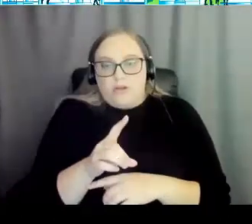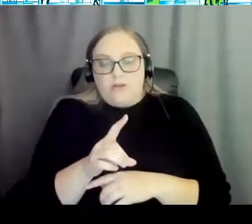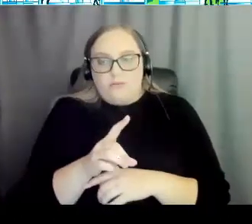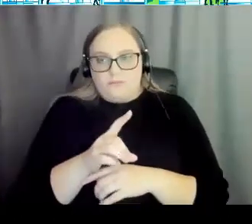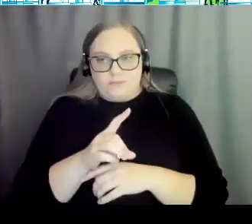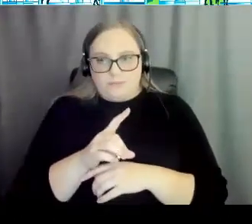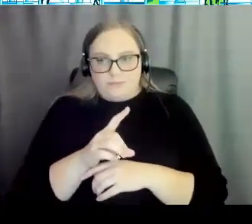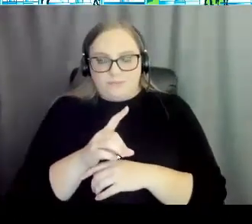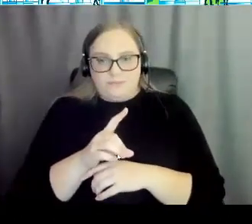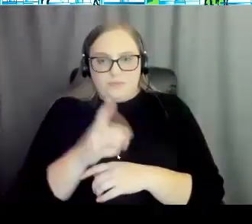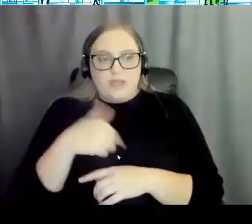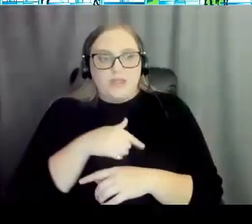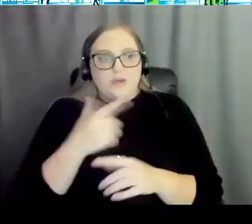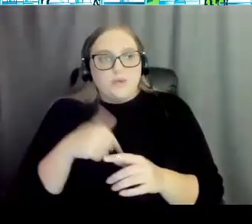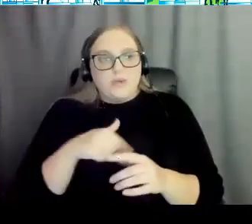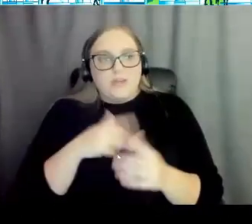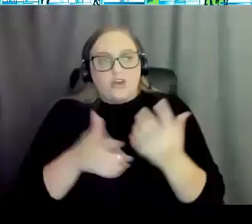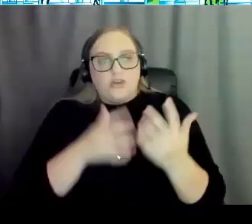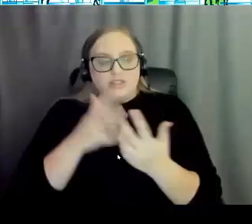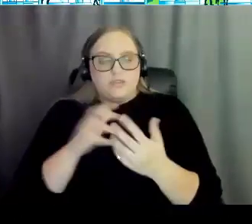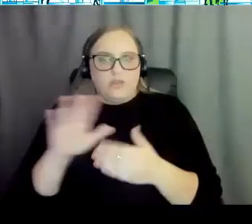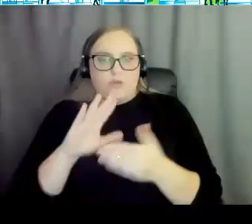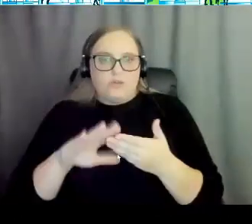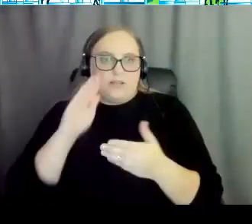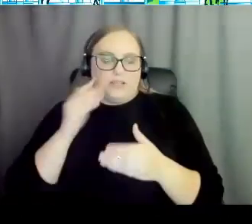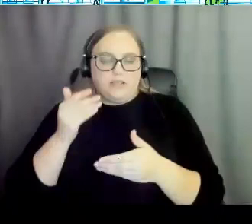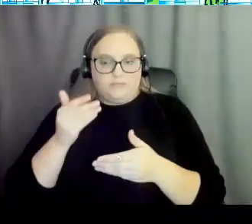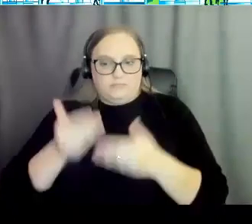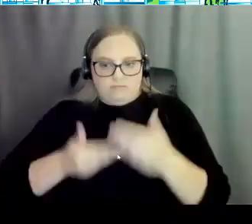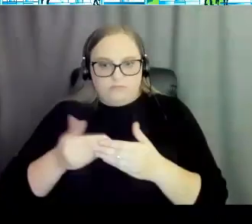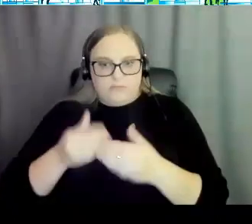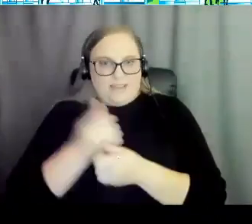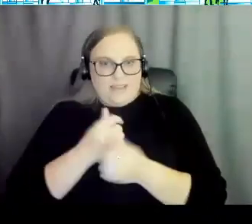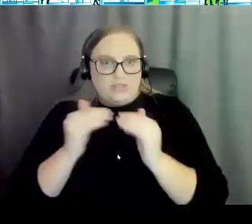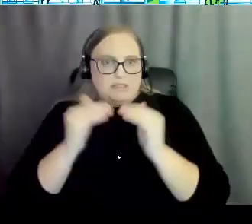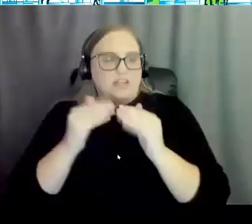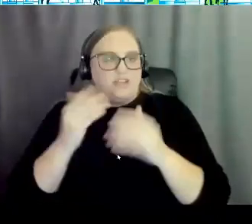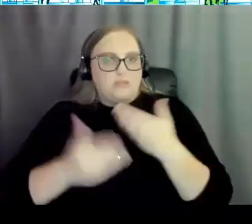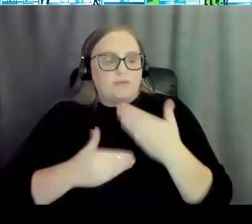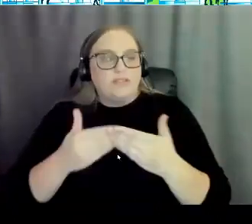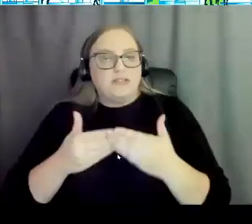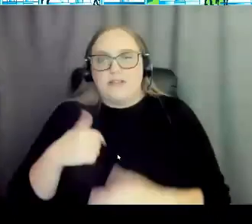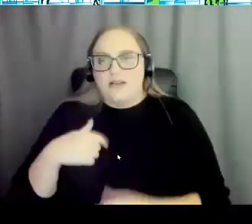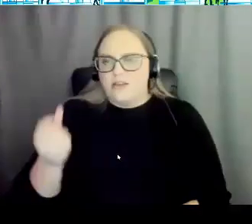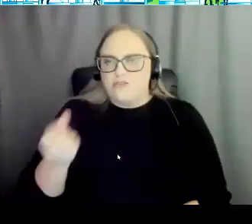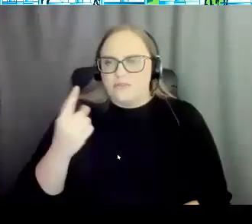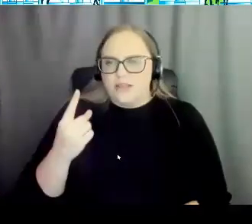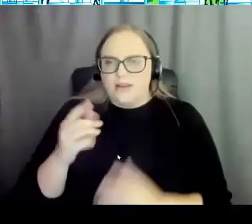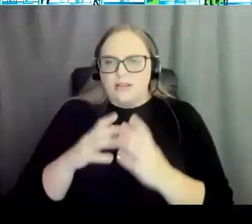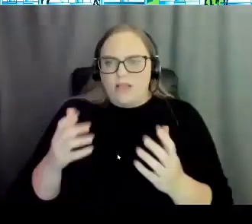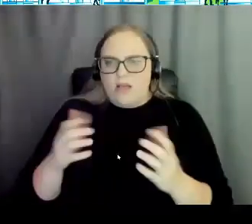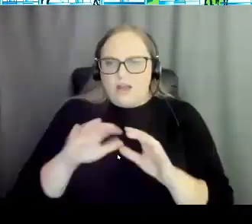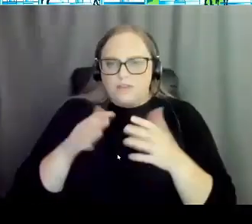that we're integrating those lessons learned at every stage of the process. Right. And I understand, I mean, a lot of the consortia